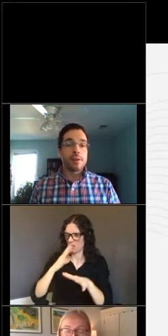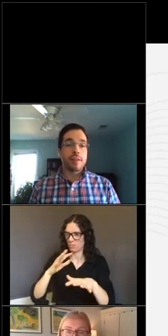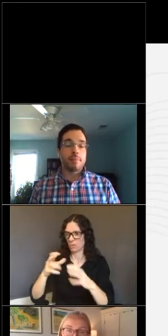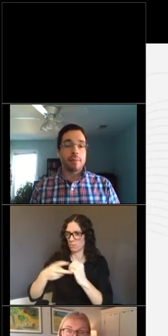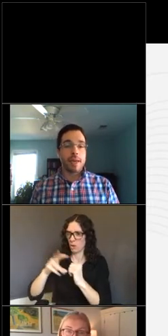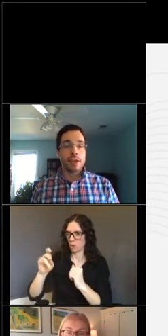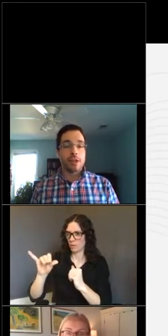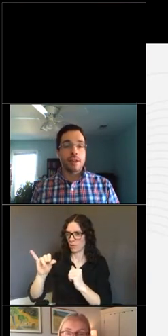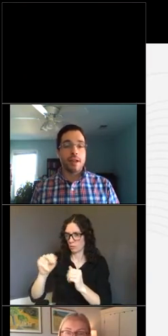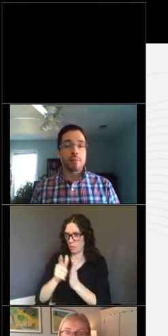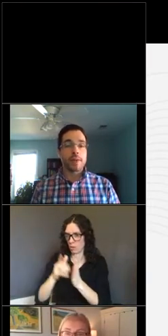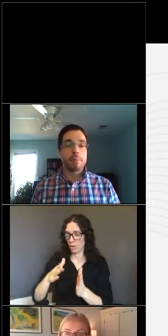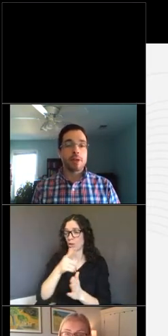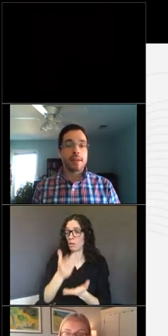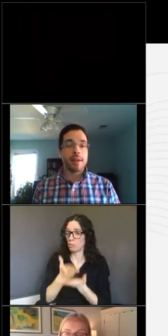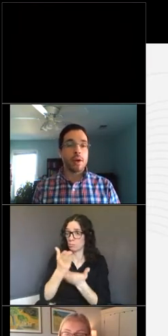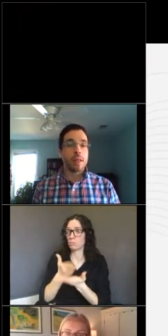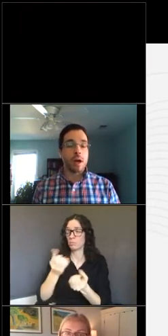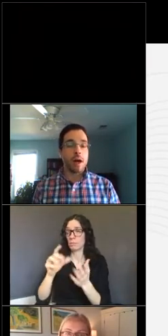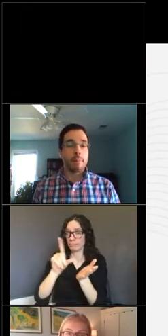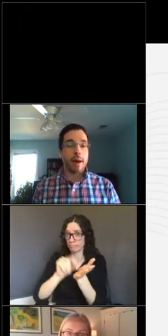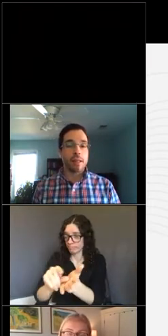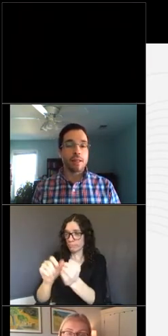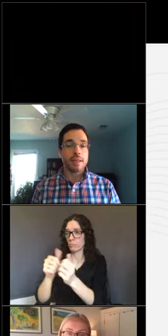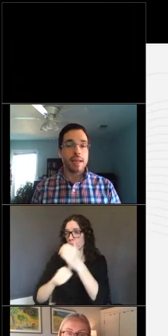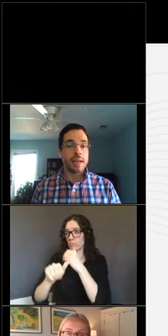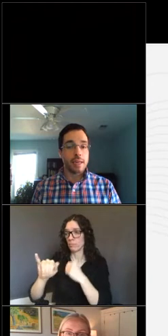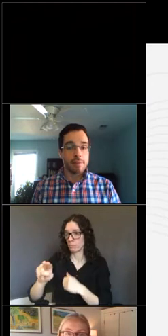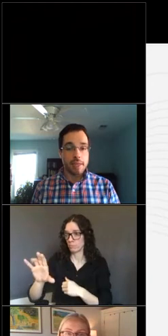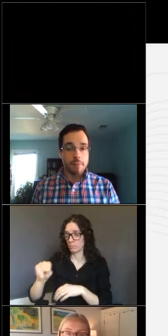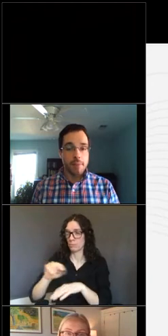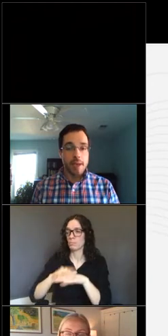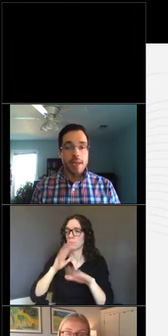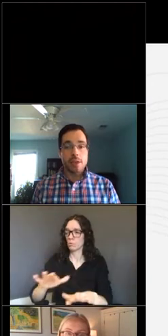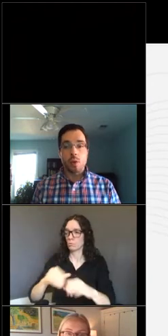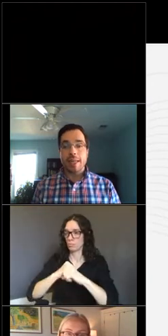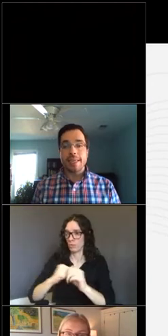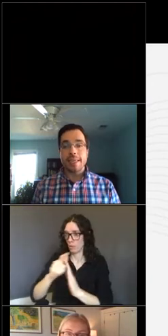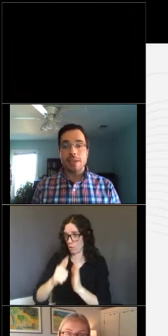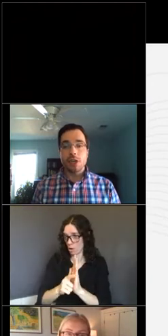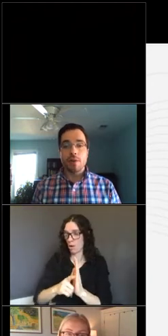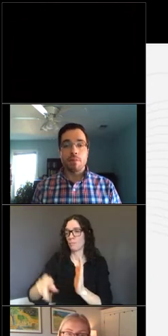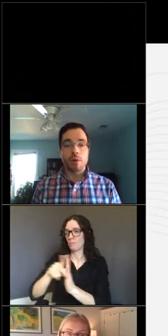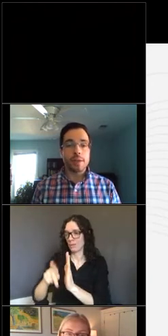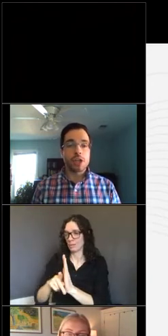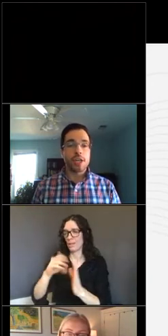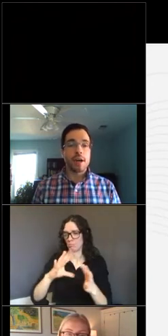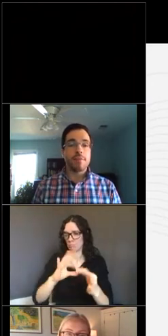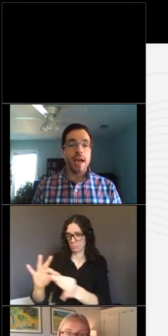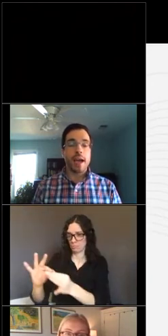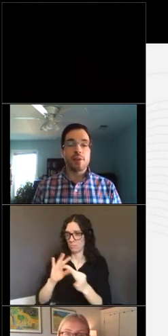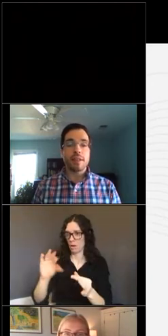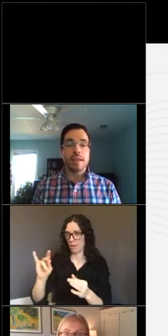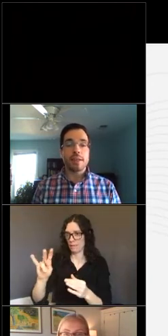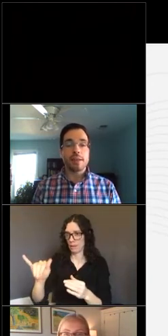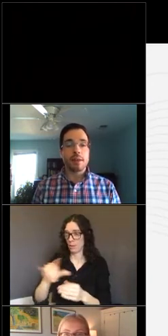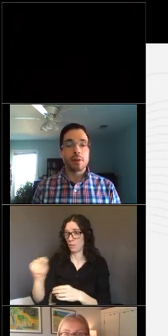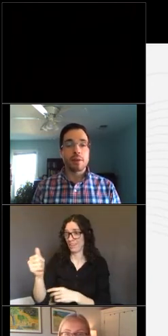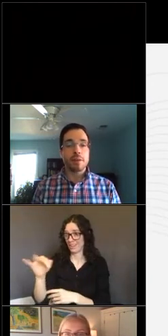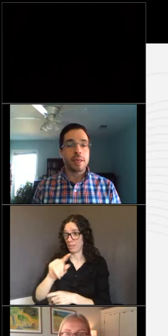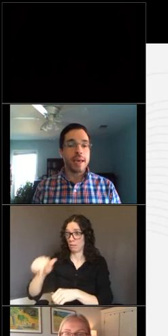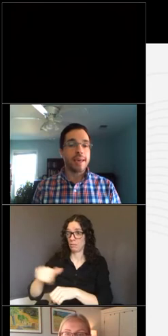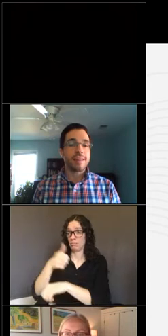numerous IUCN publications on marine protected area law, policy, and connectivity. In 2019, she was appointed chair of the